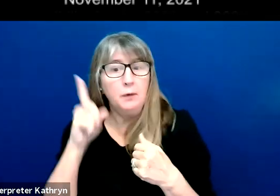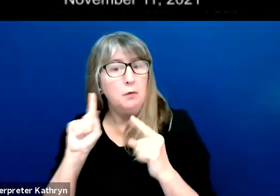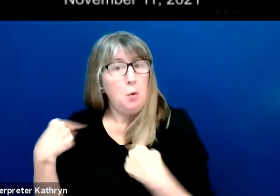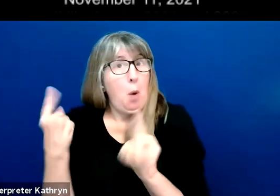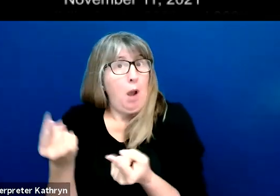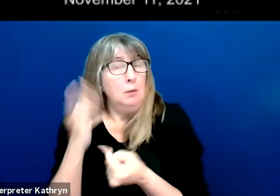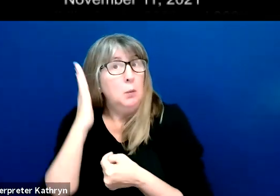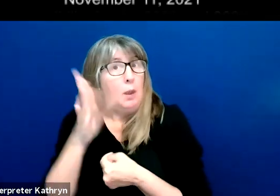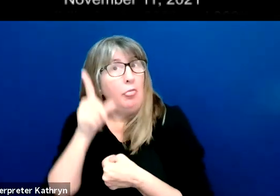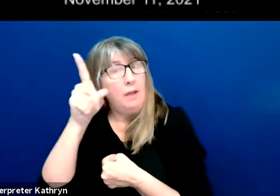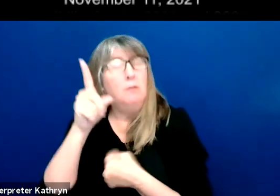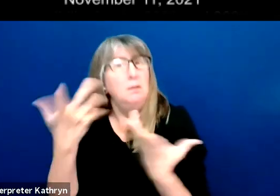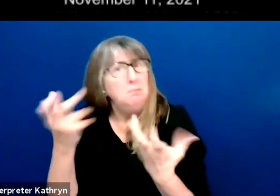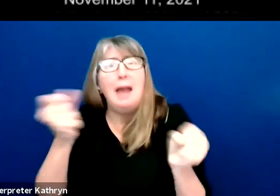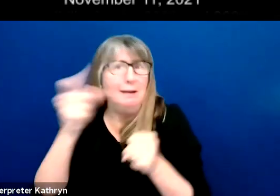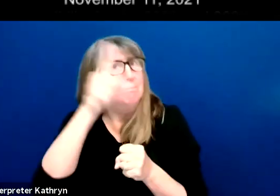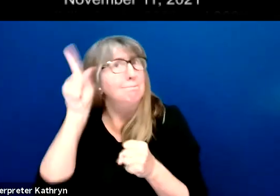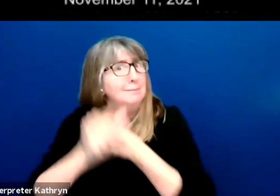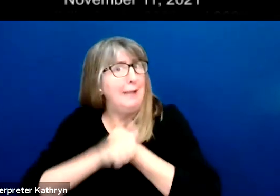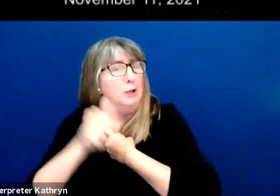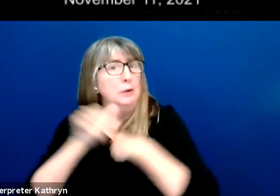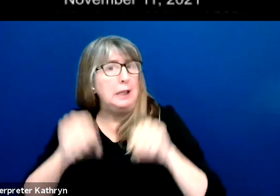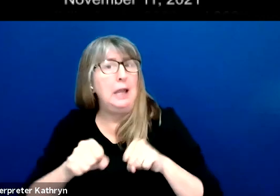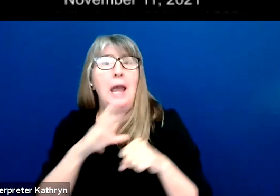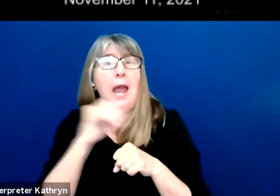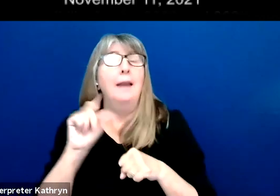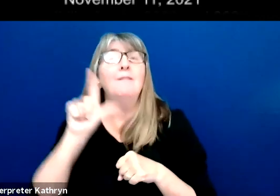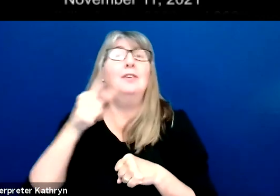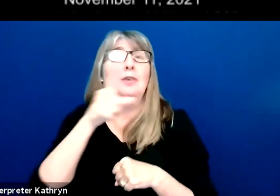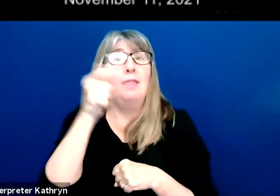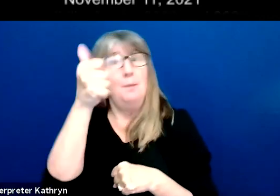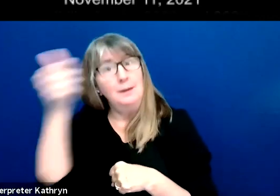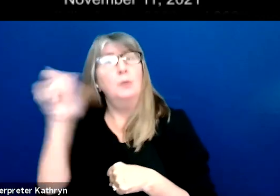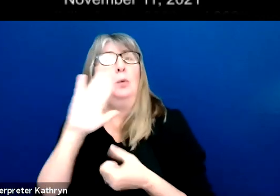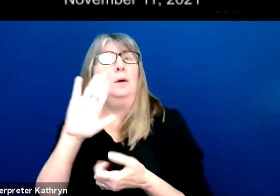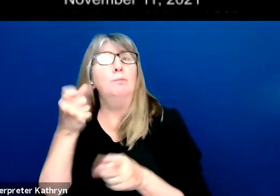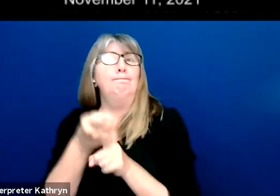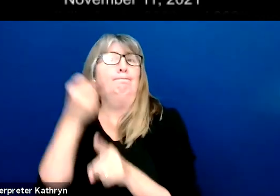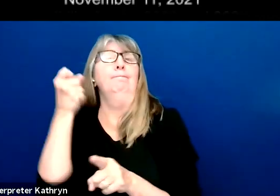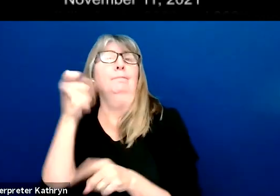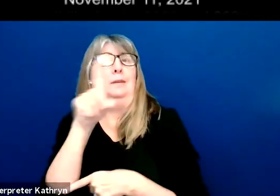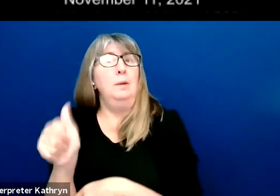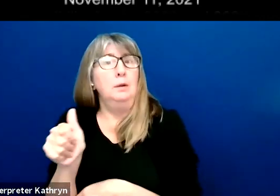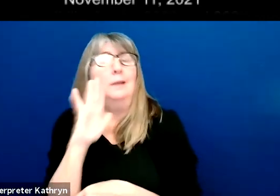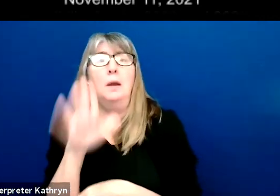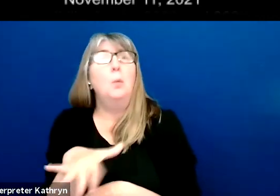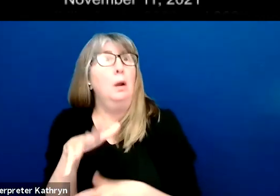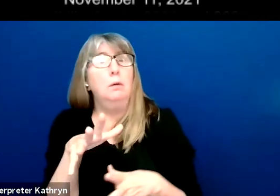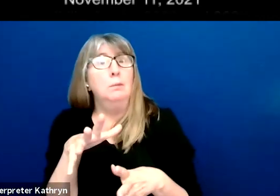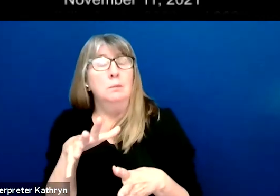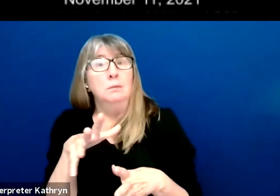gonna become people with disabilities. They're going to acquire disabilities in space.